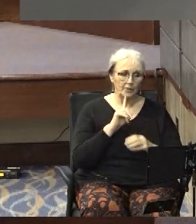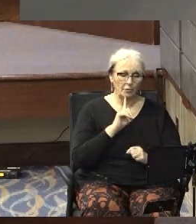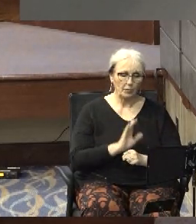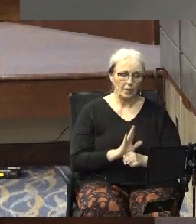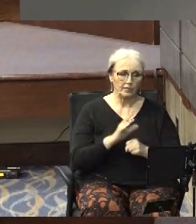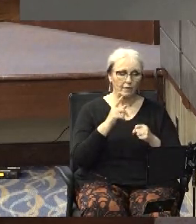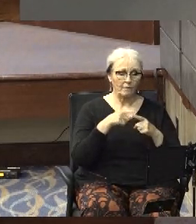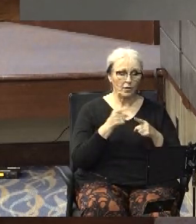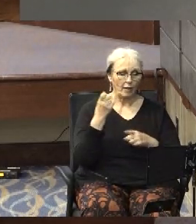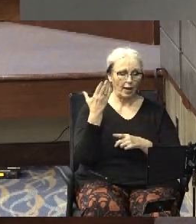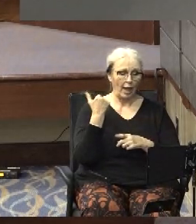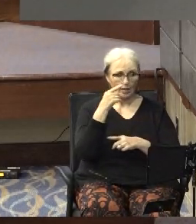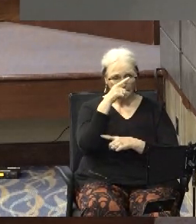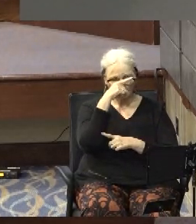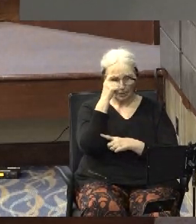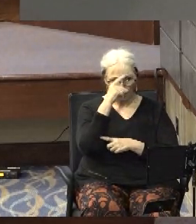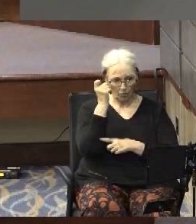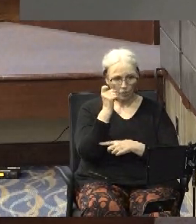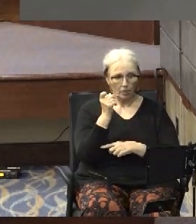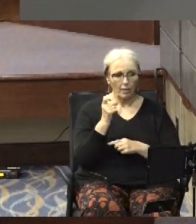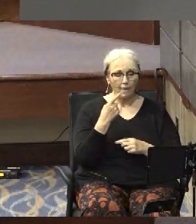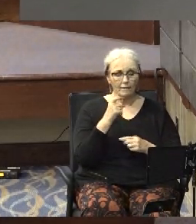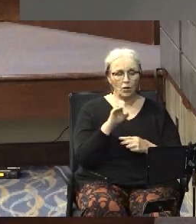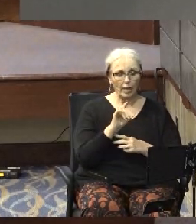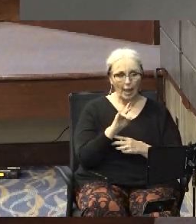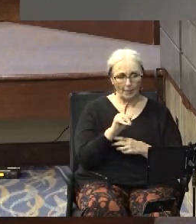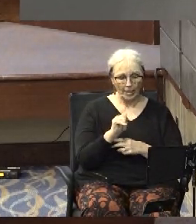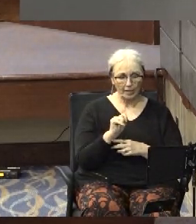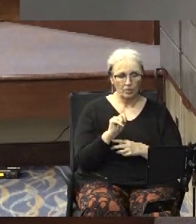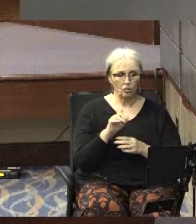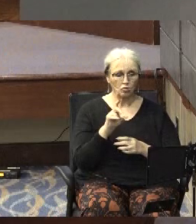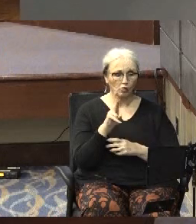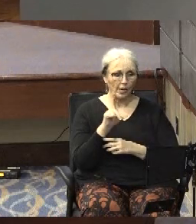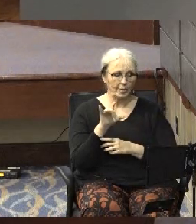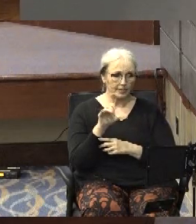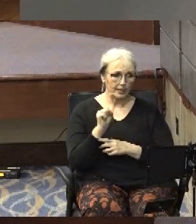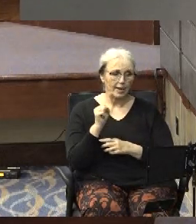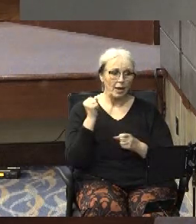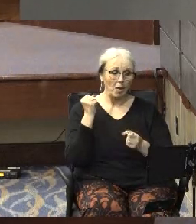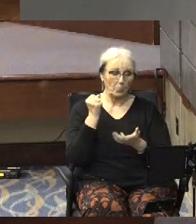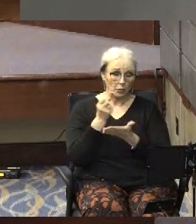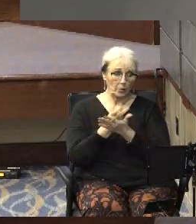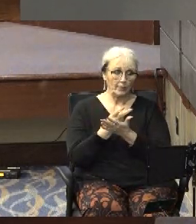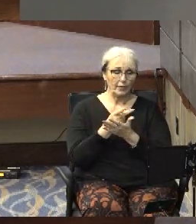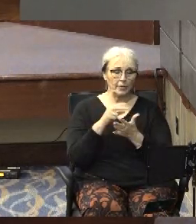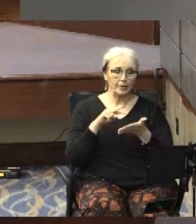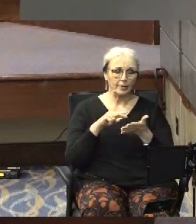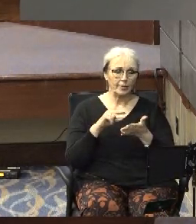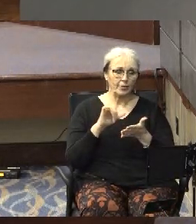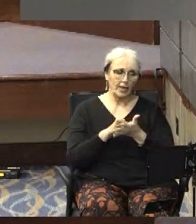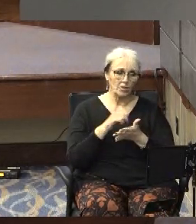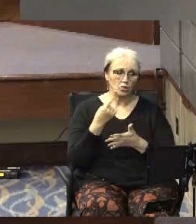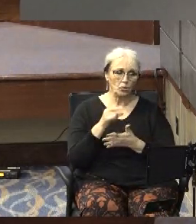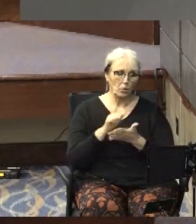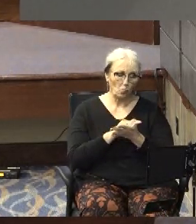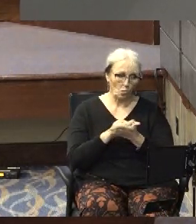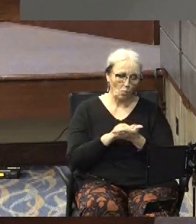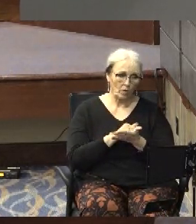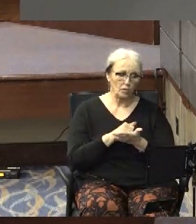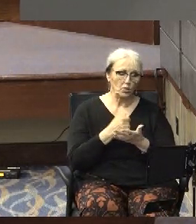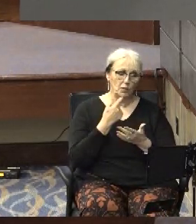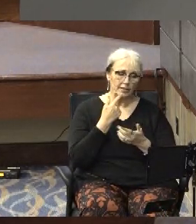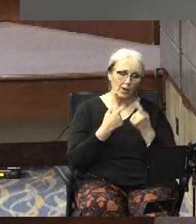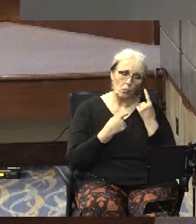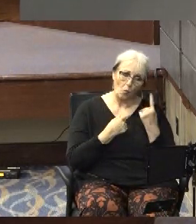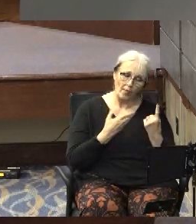summer to address the climate crisis. If this is approved, it's basically greenwashing, where we state one thing and do